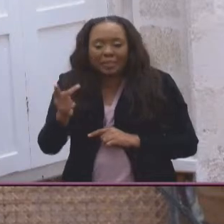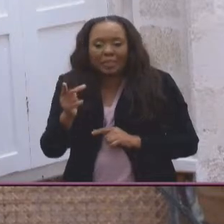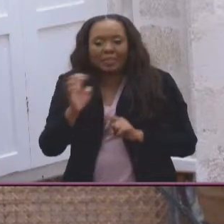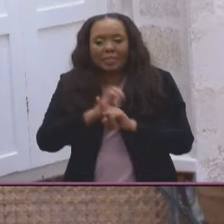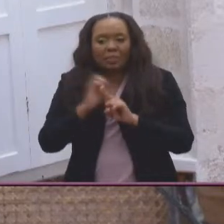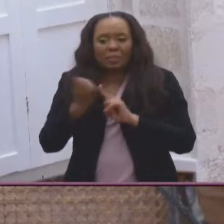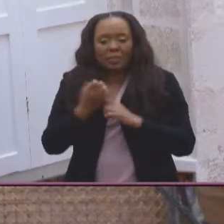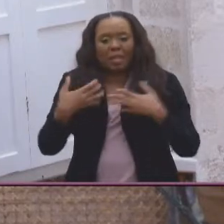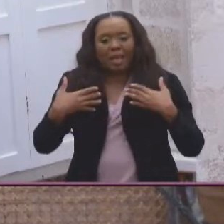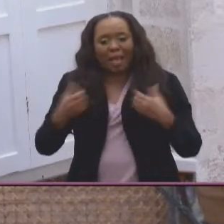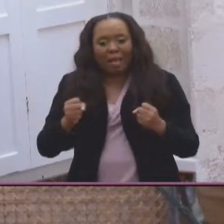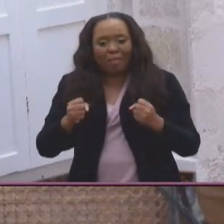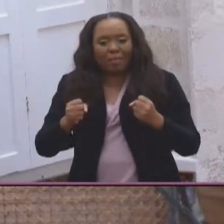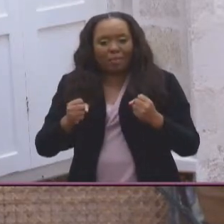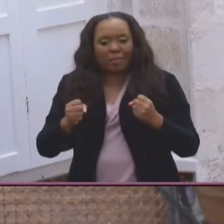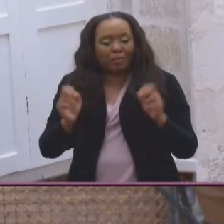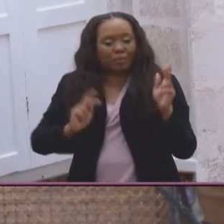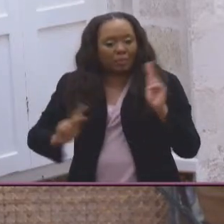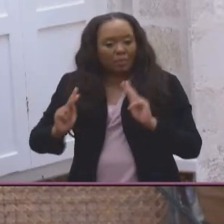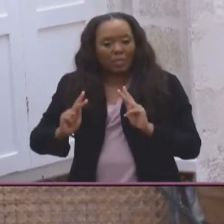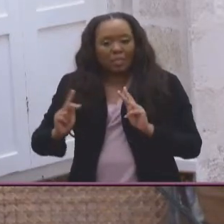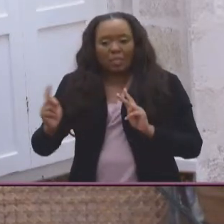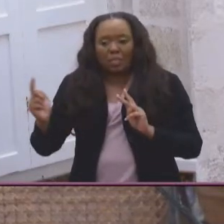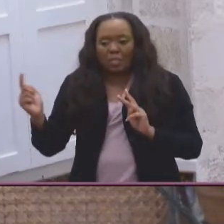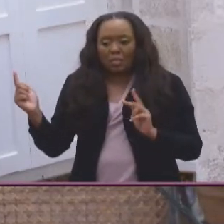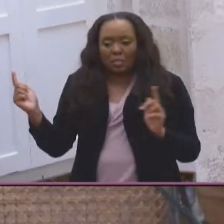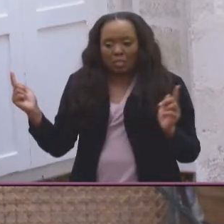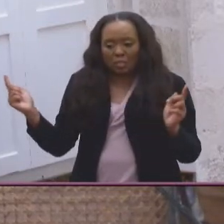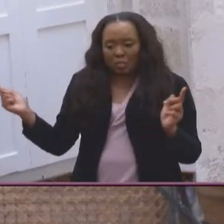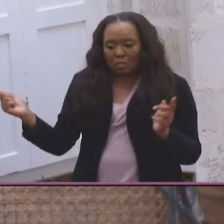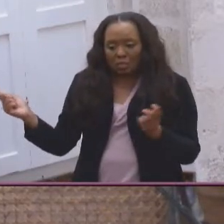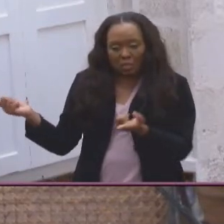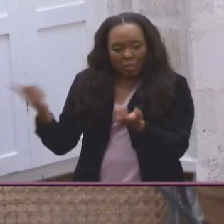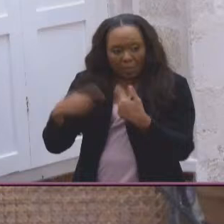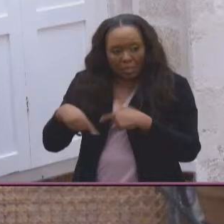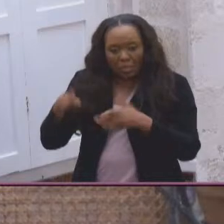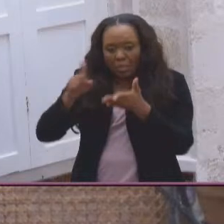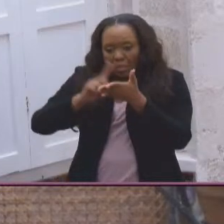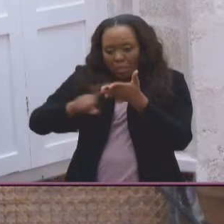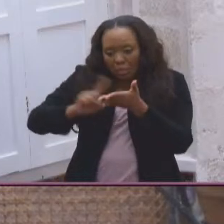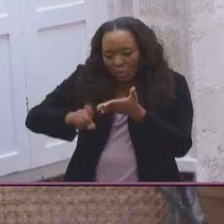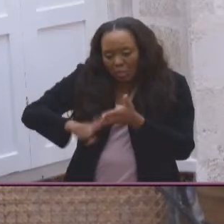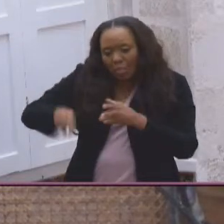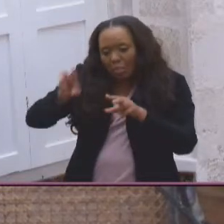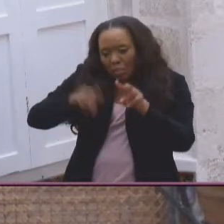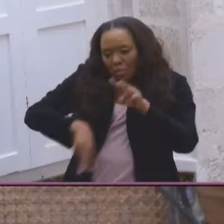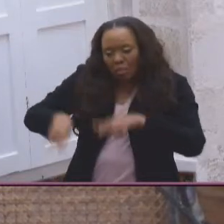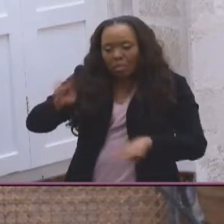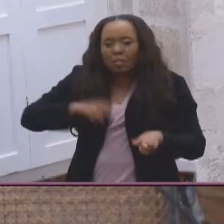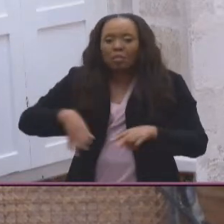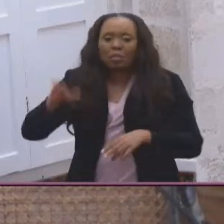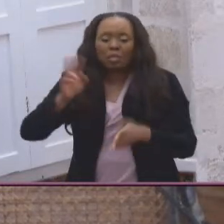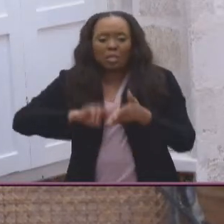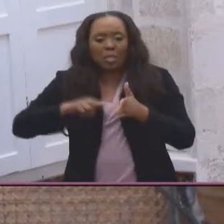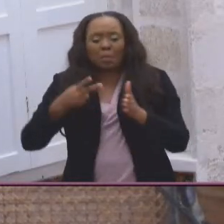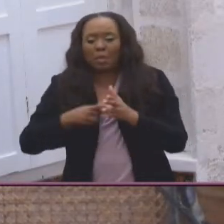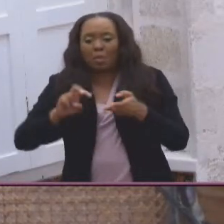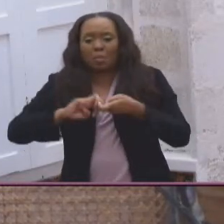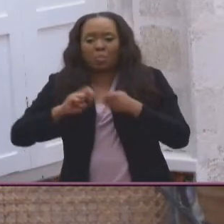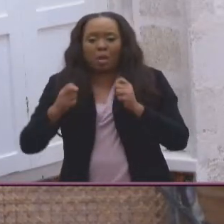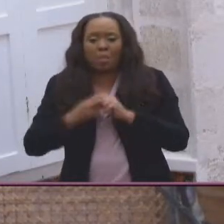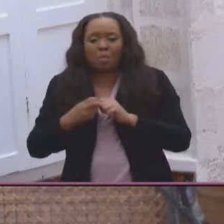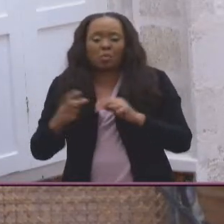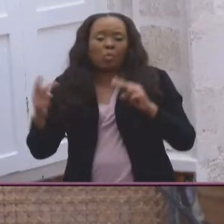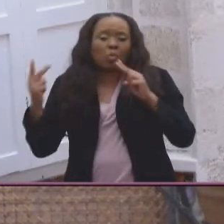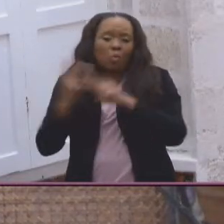coming around on a frequent enough basis to check these things, you would have these problems going on for a long period of time, and